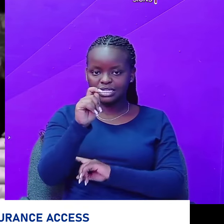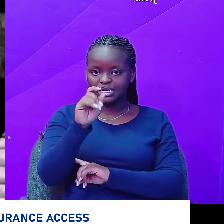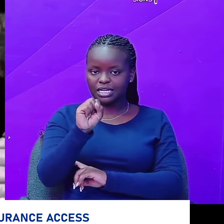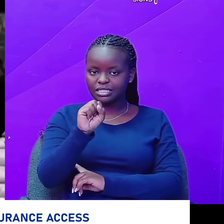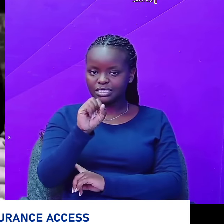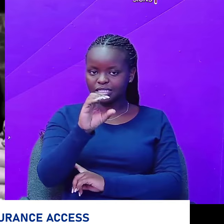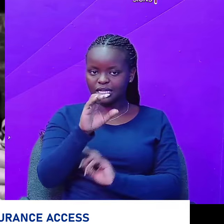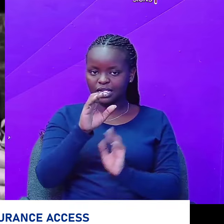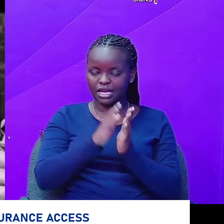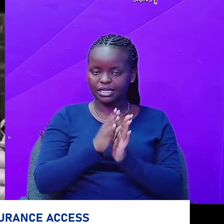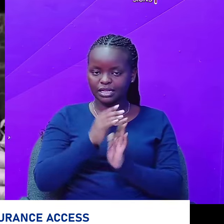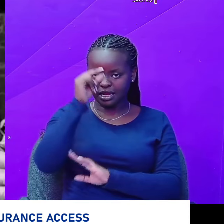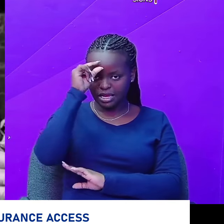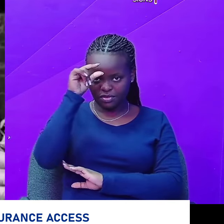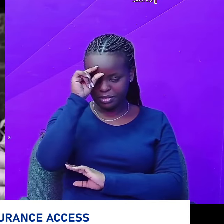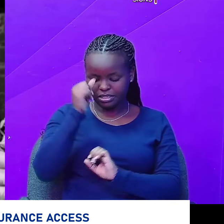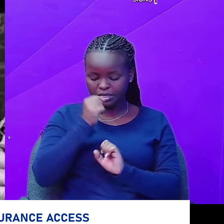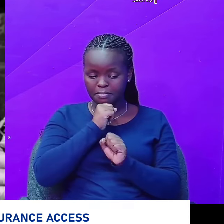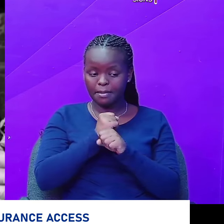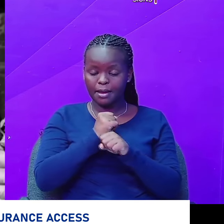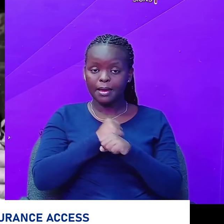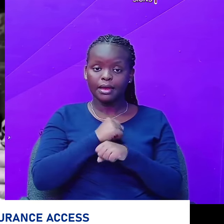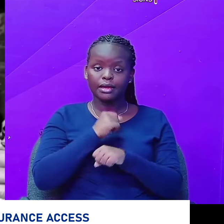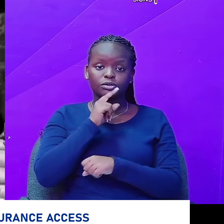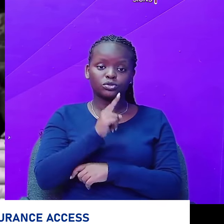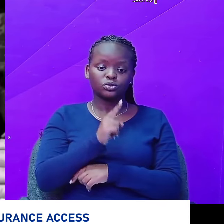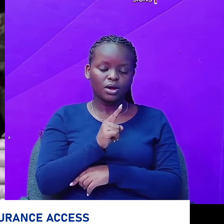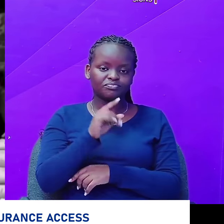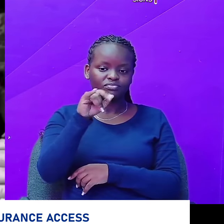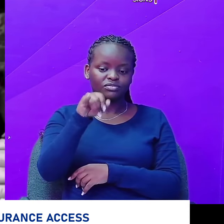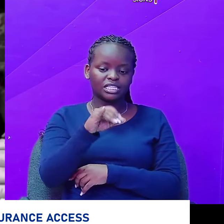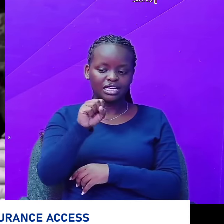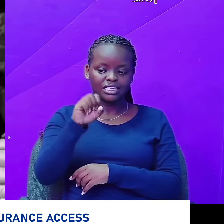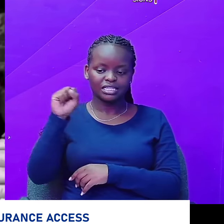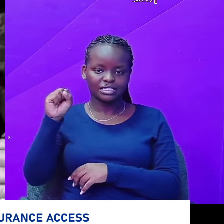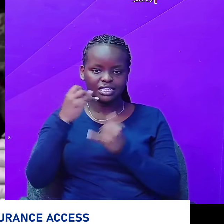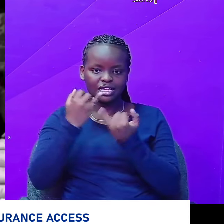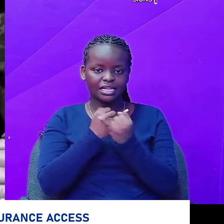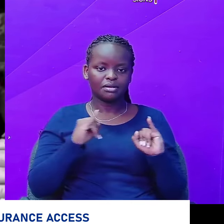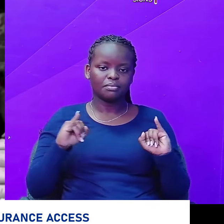government to make sure the TSS is independent.